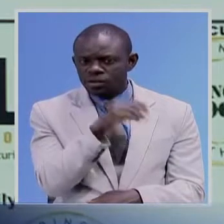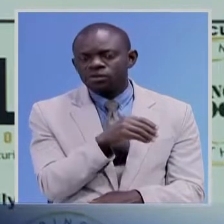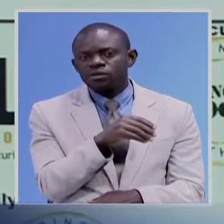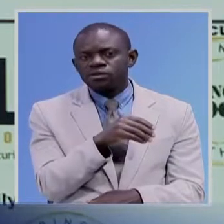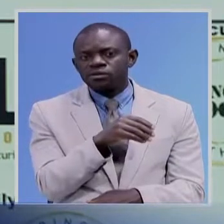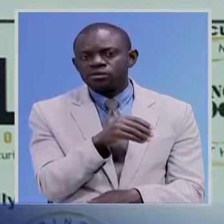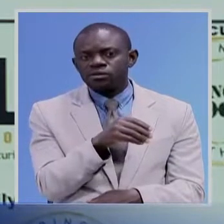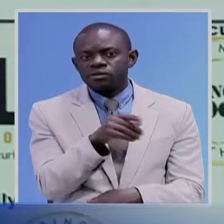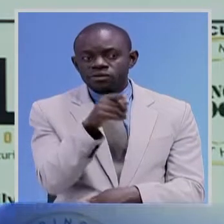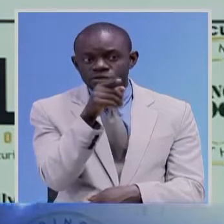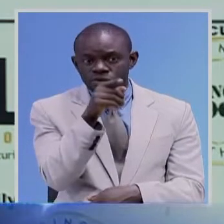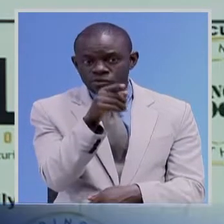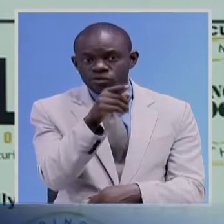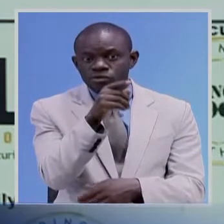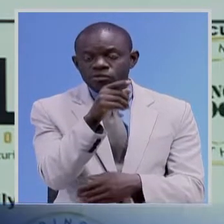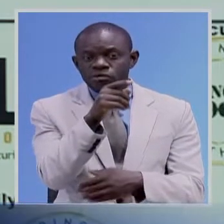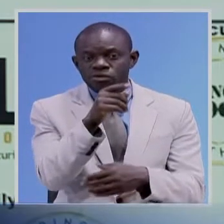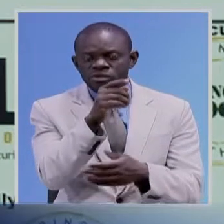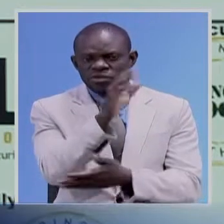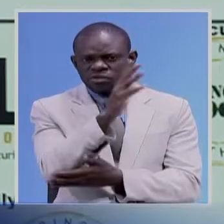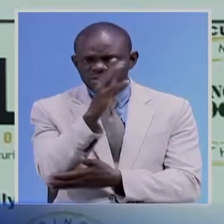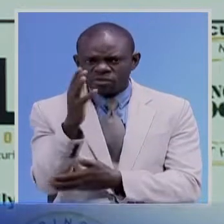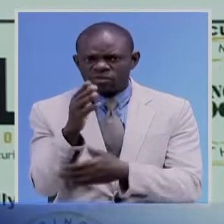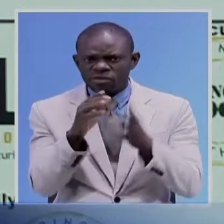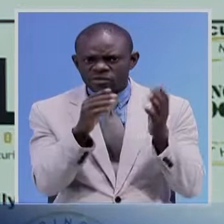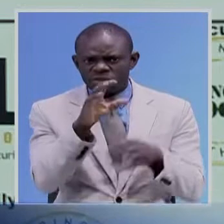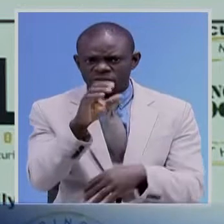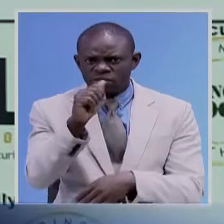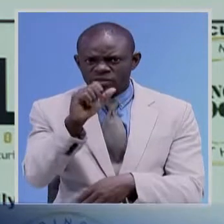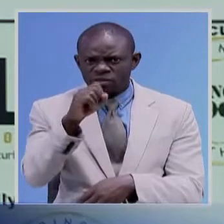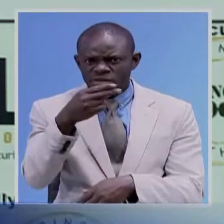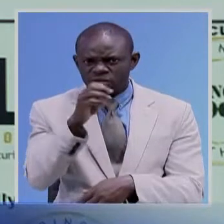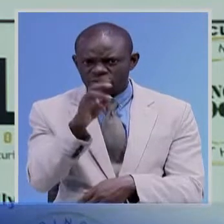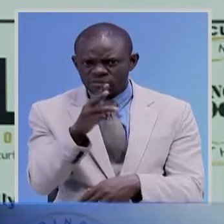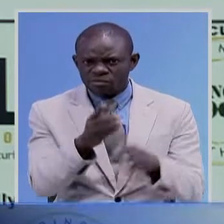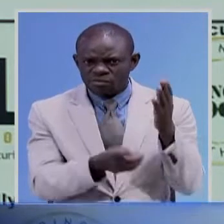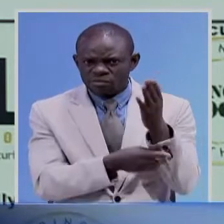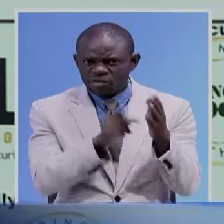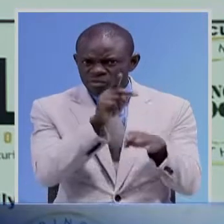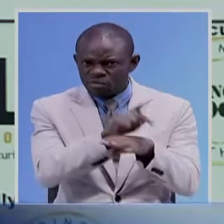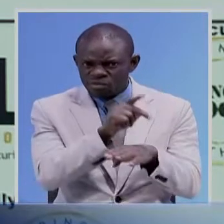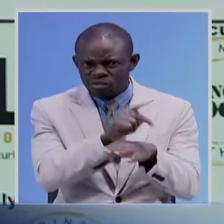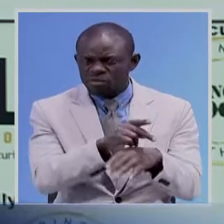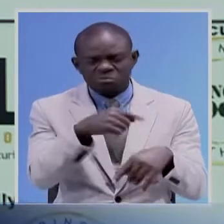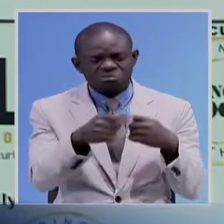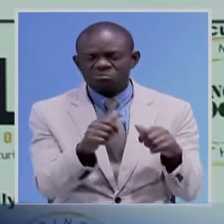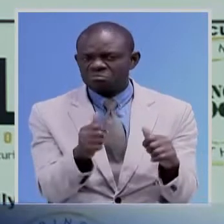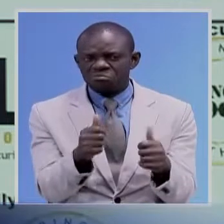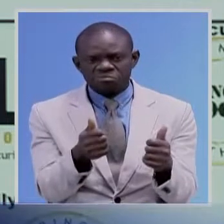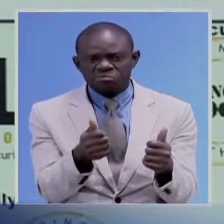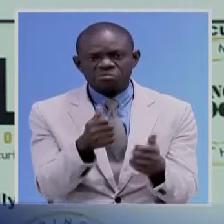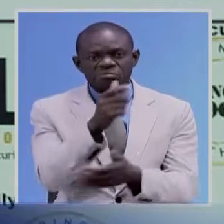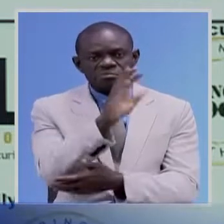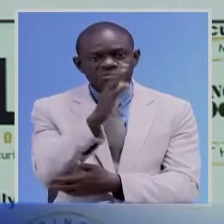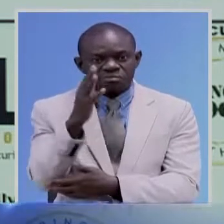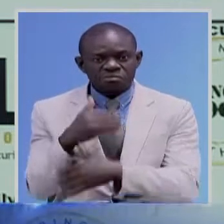the $45 million cash infrastructure development project has performed well in the province. Mr. Bukali says about 6 million trees have been planted